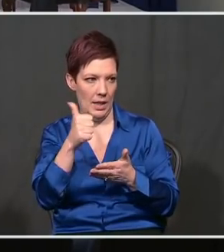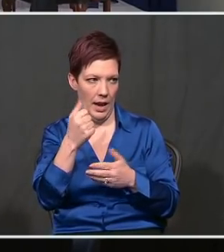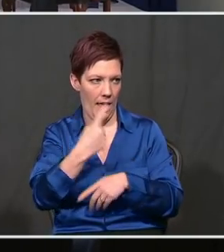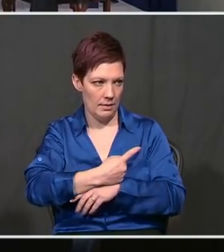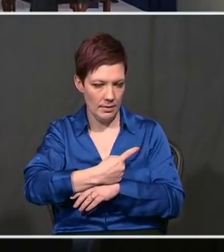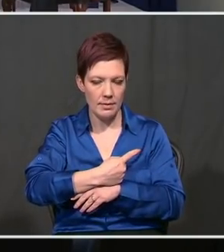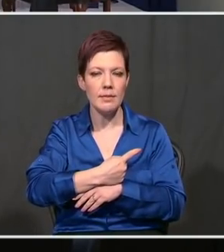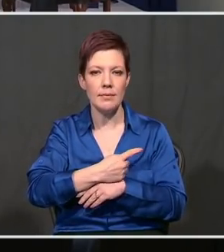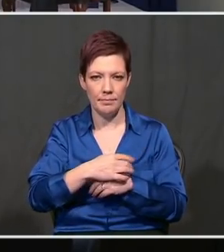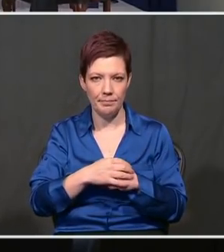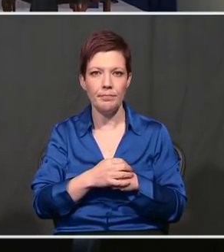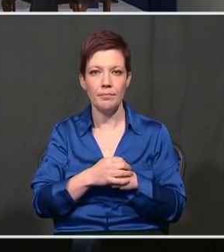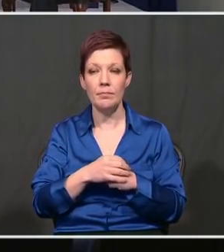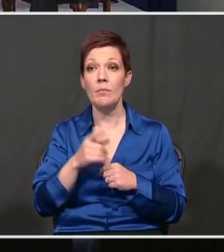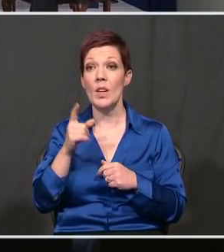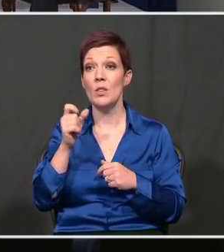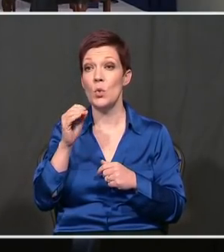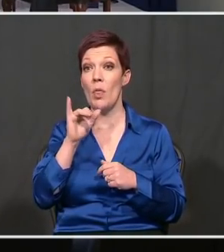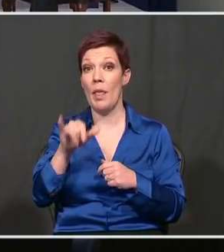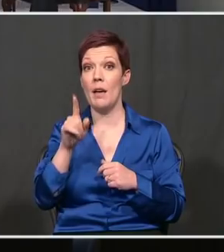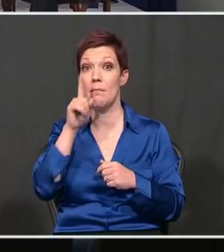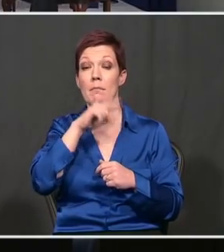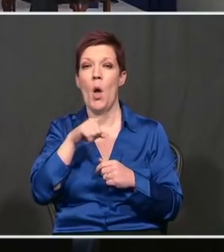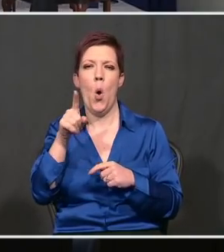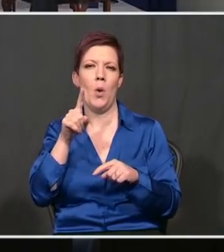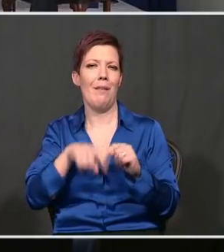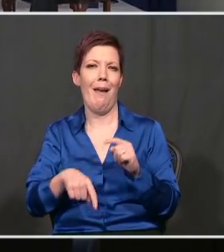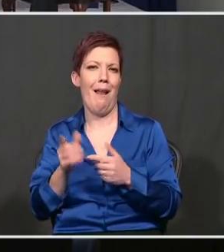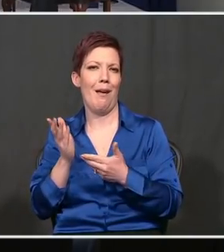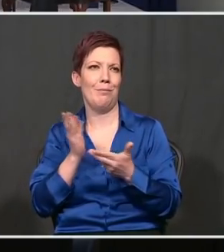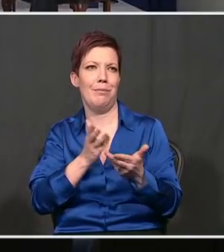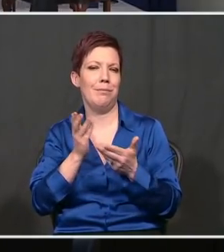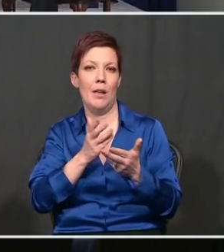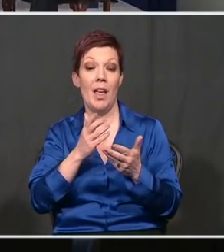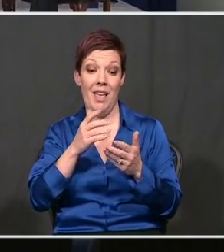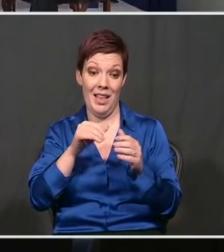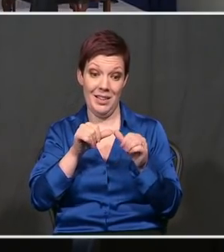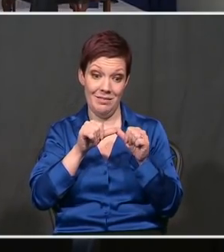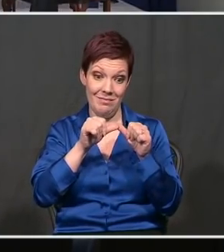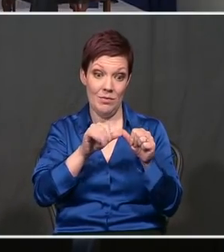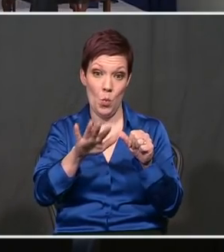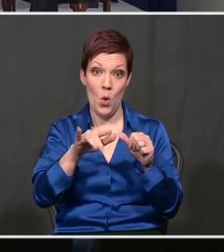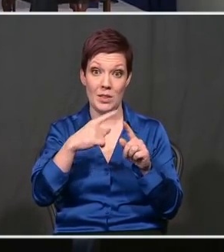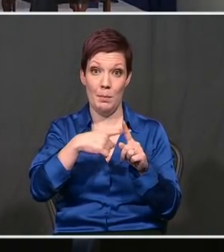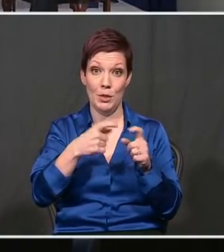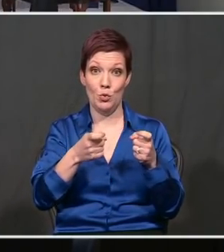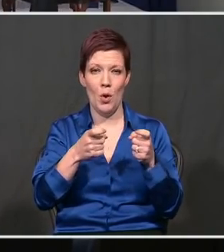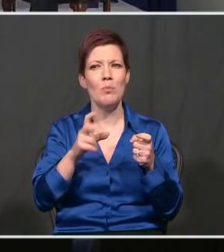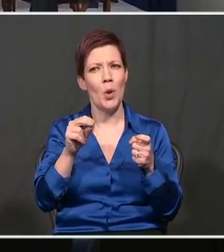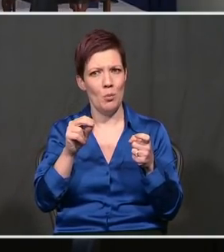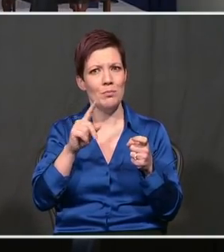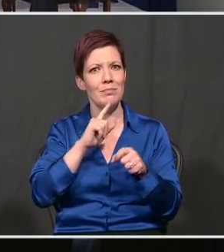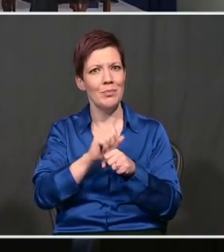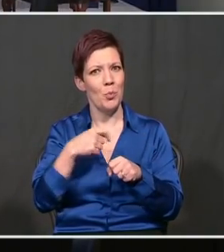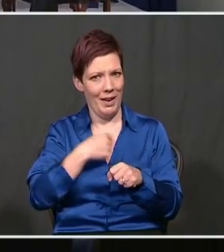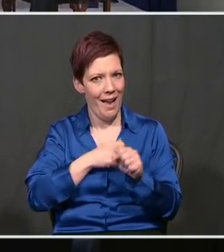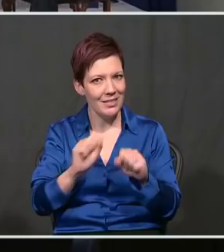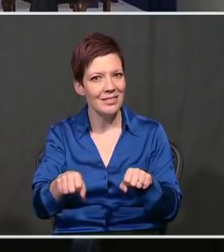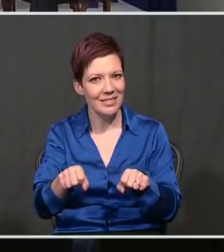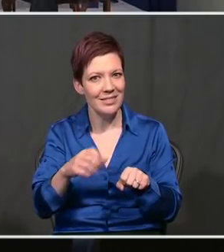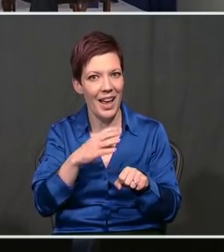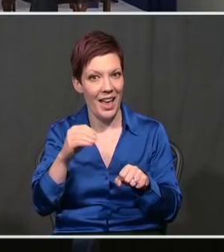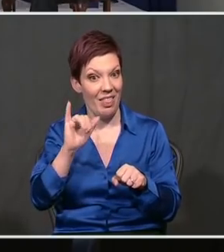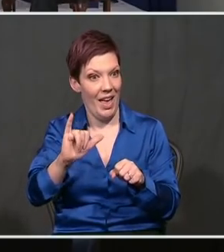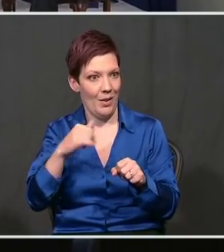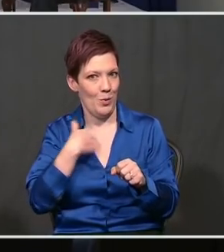move temperature-controlled stuff in temperature-controlled vehicles is just not right. This is how we're doing it. Fantastic.